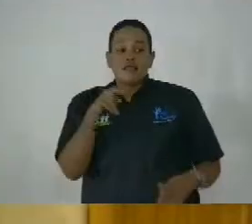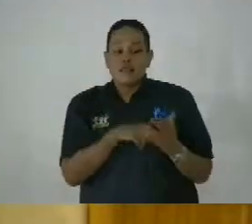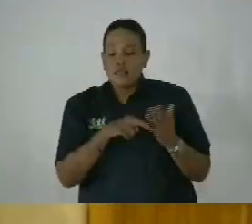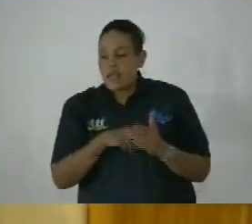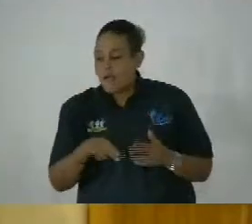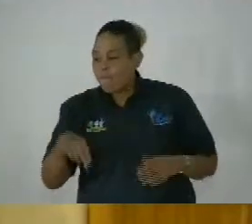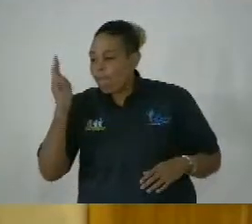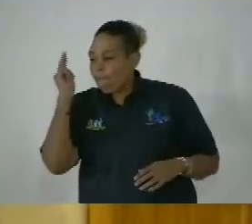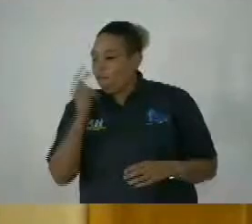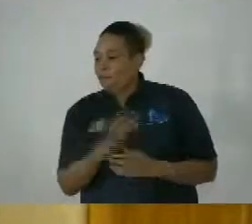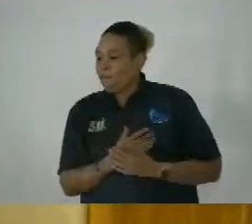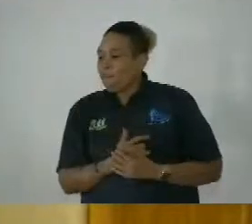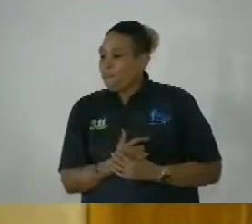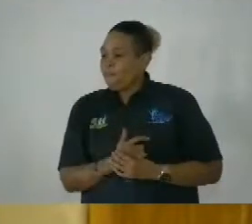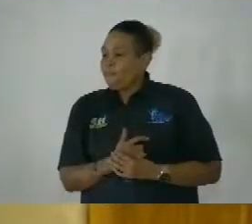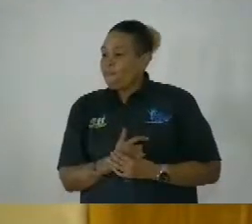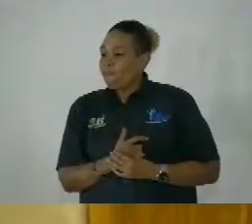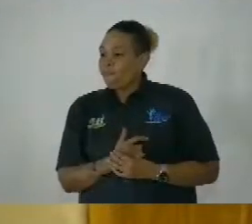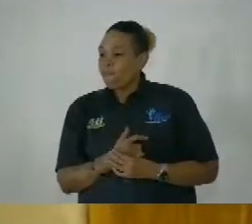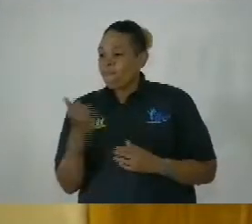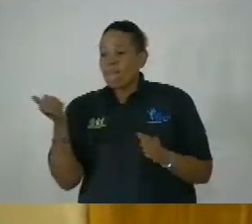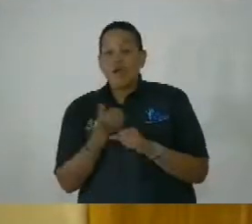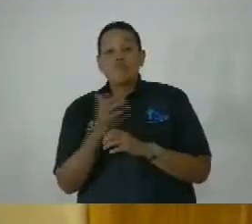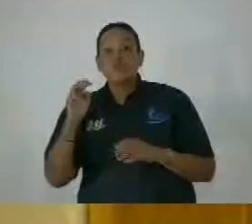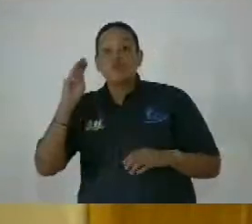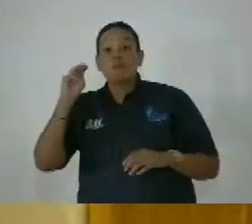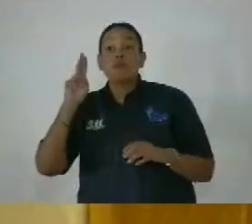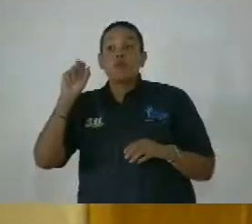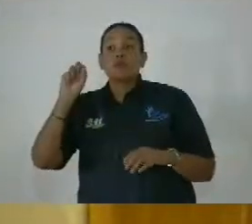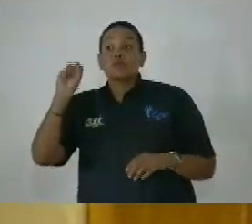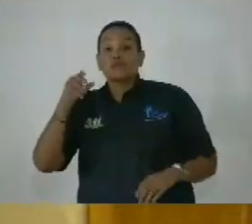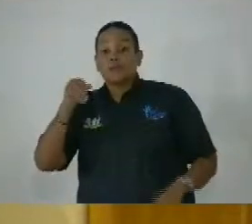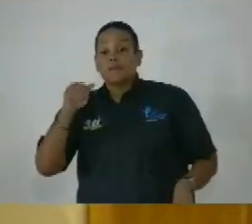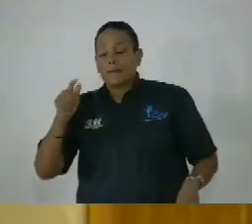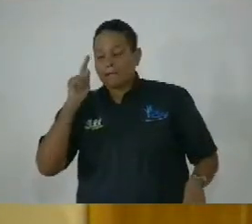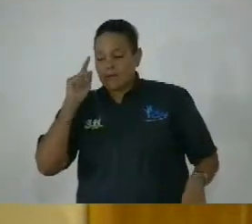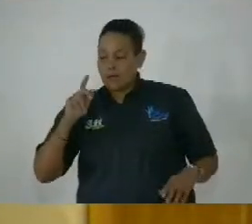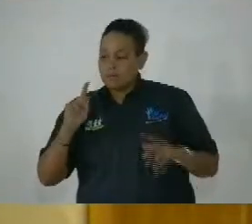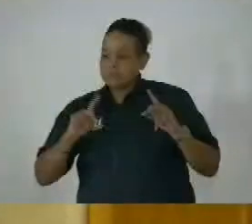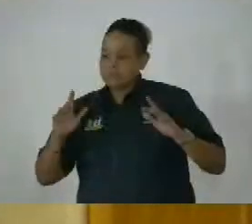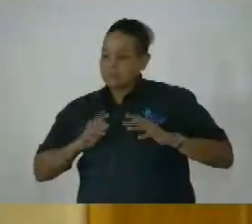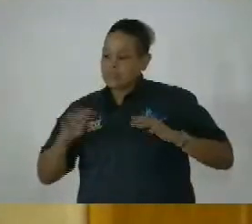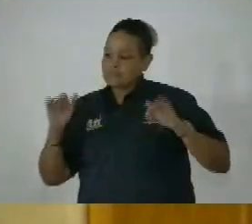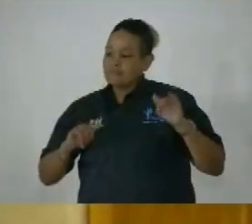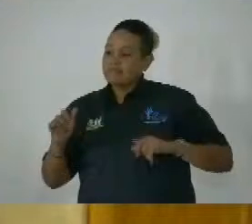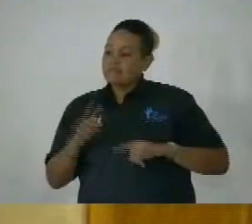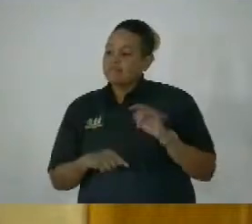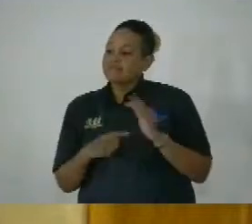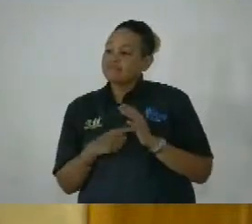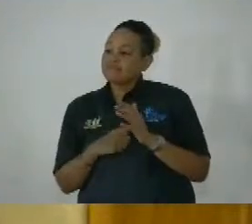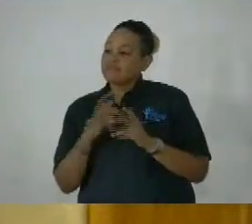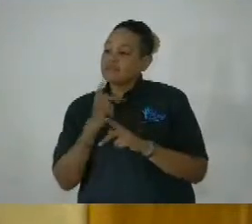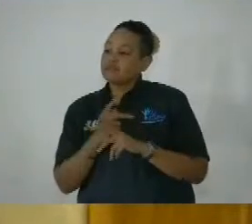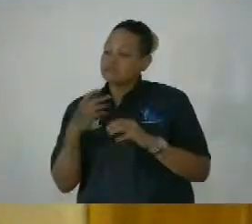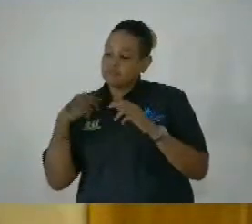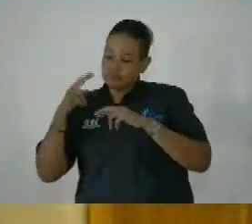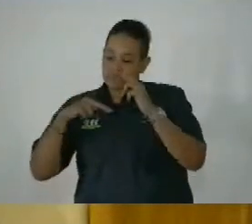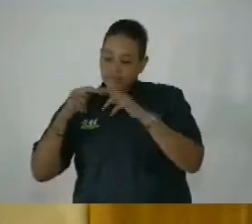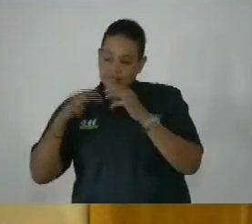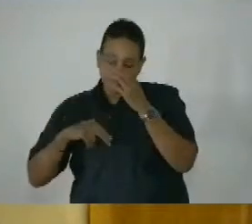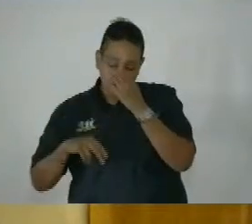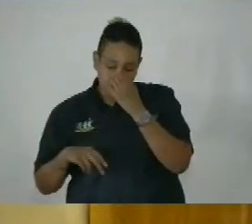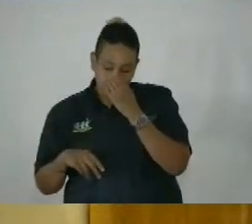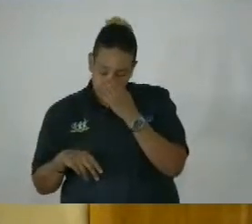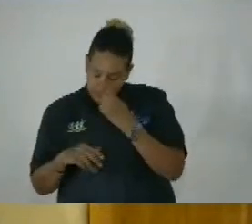Bay is measured in US dollars because it's a tourist destination. We can't afford to keep it. We are going to build a